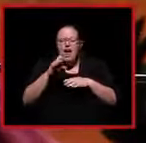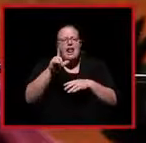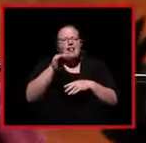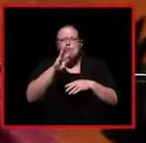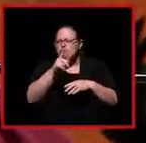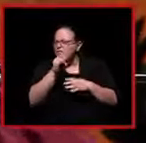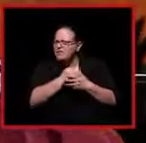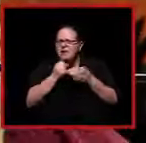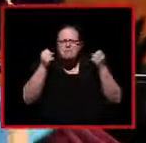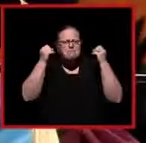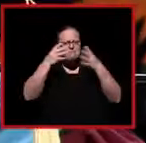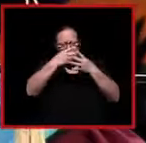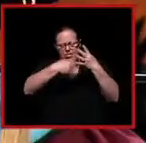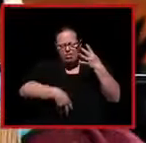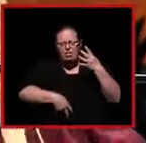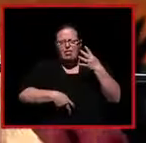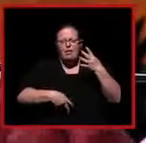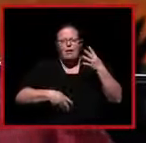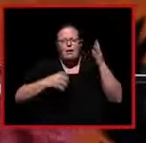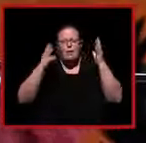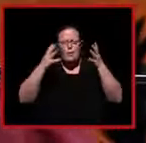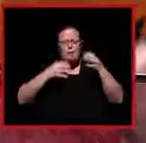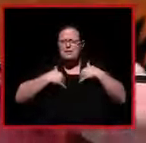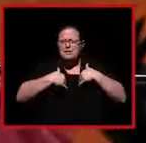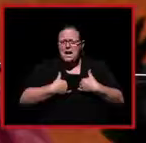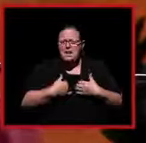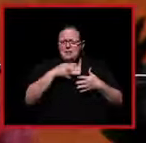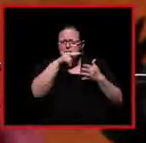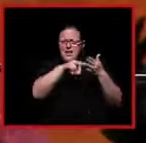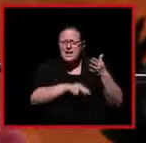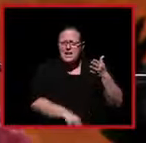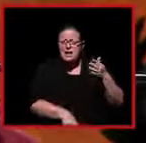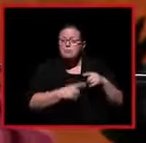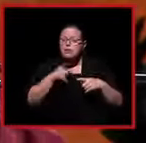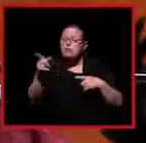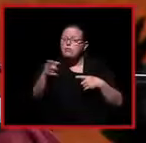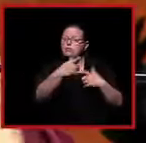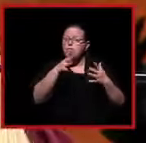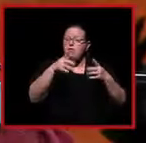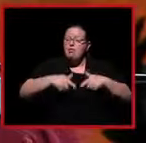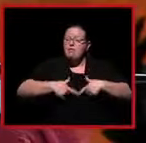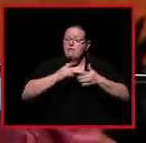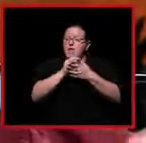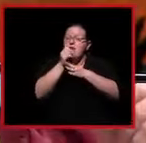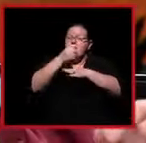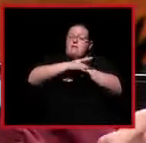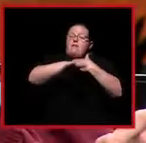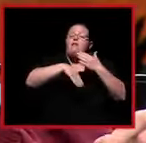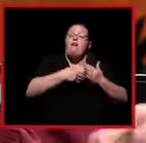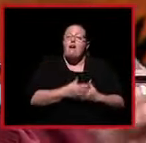tired just reading this list. But you've lived it and you've conquered it all.